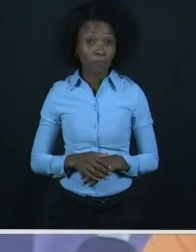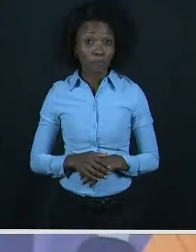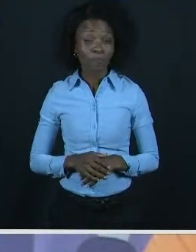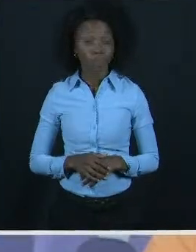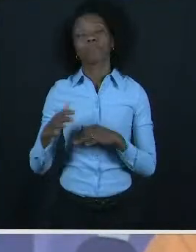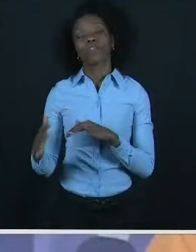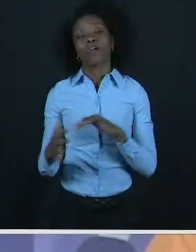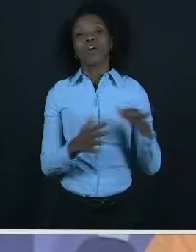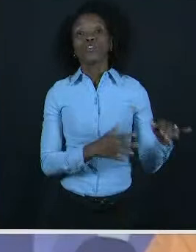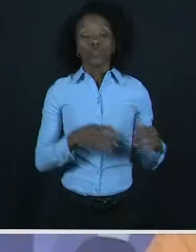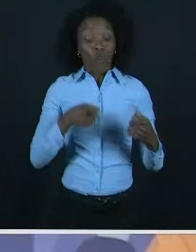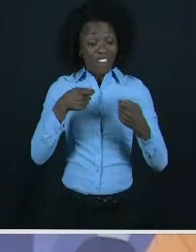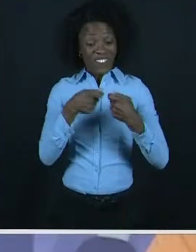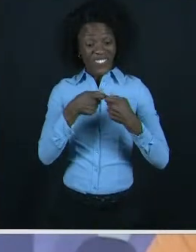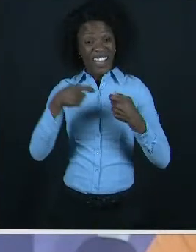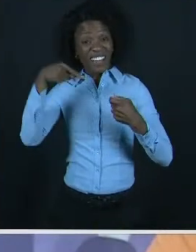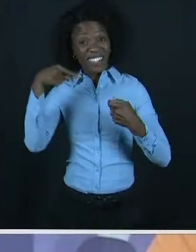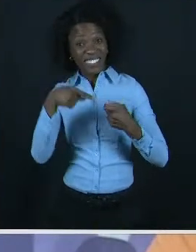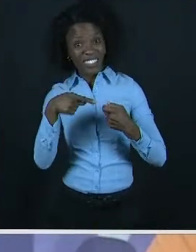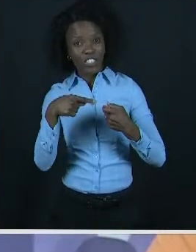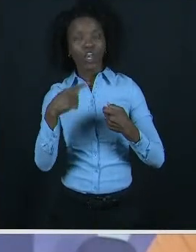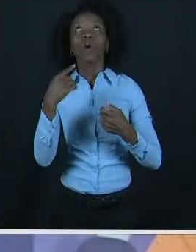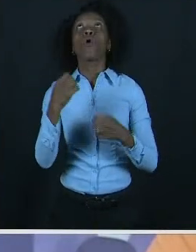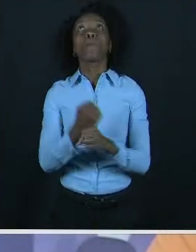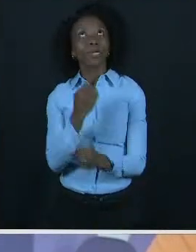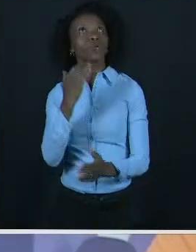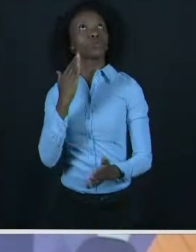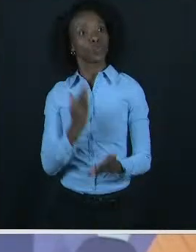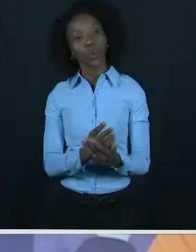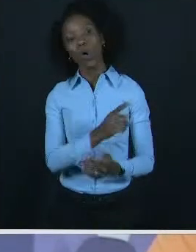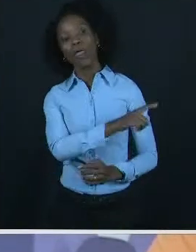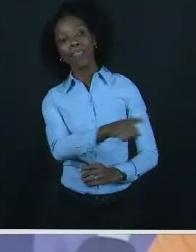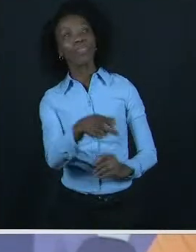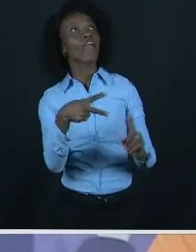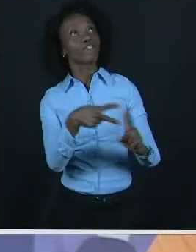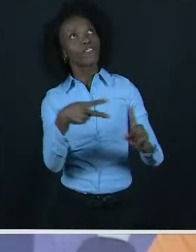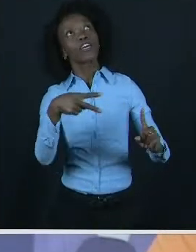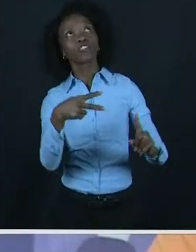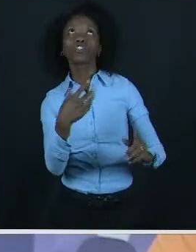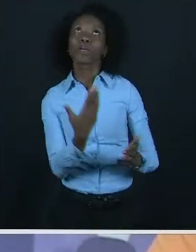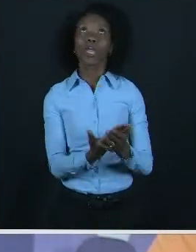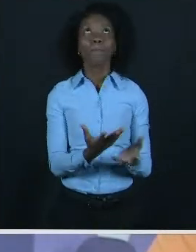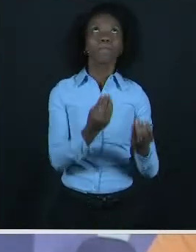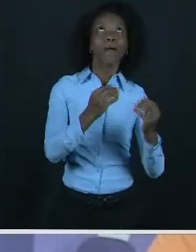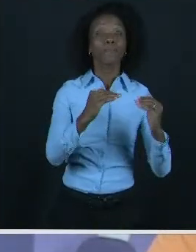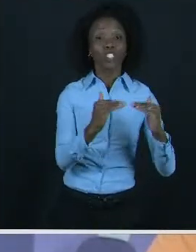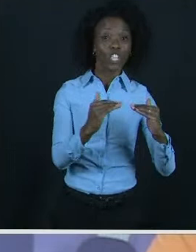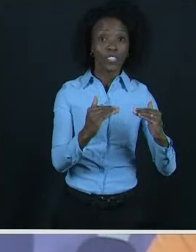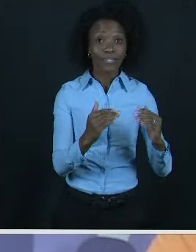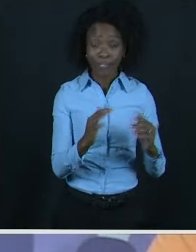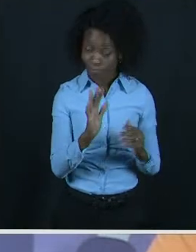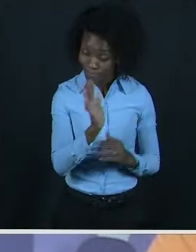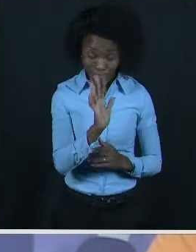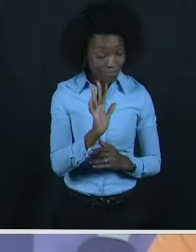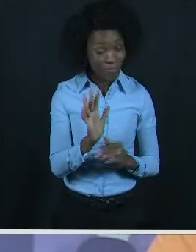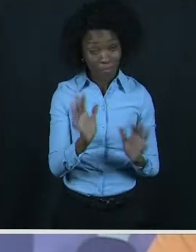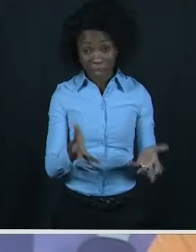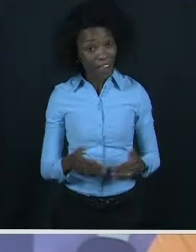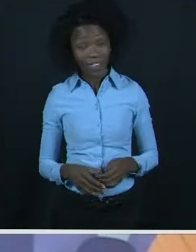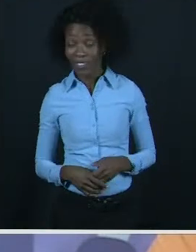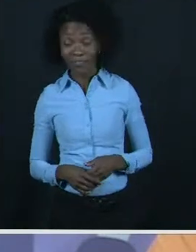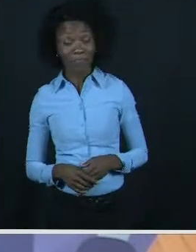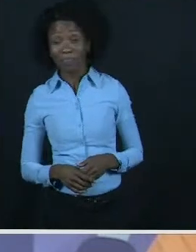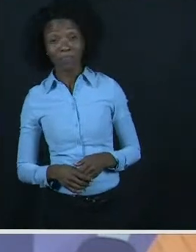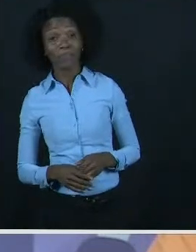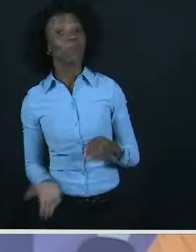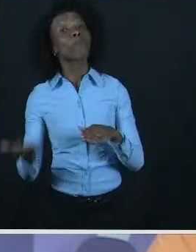far more than ensuring that survivors of gender-based violence get justice. It is much